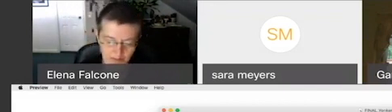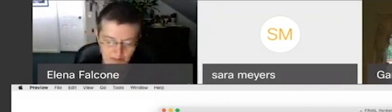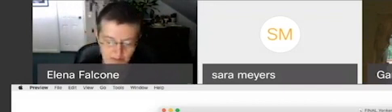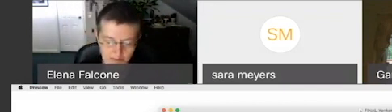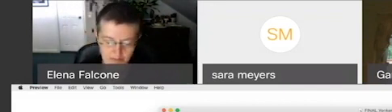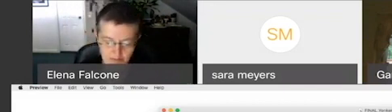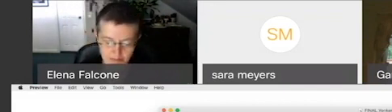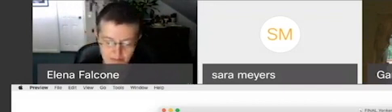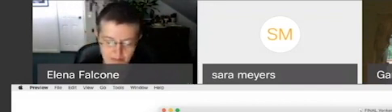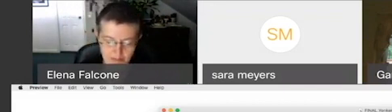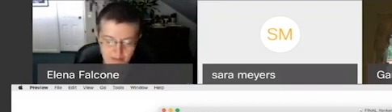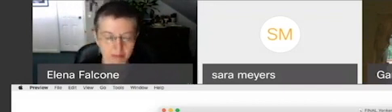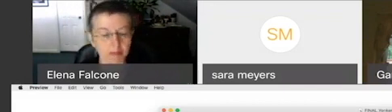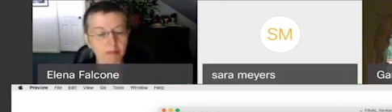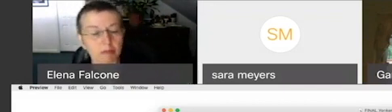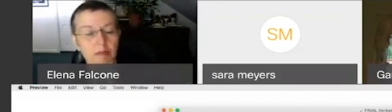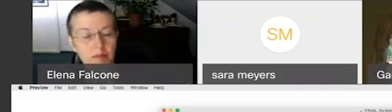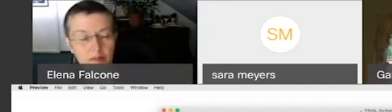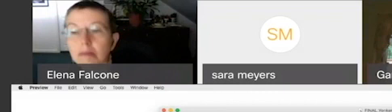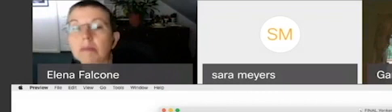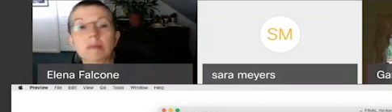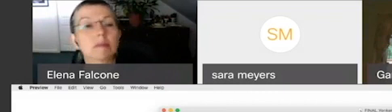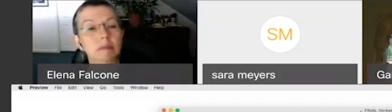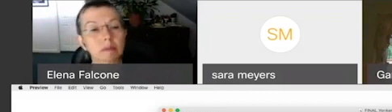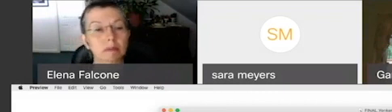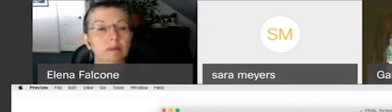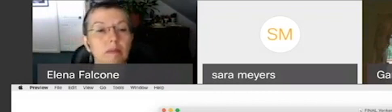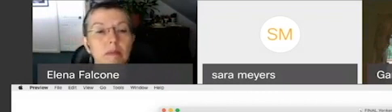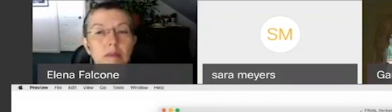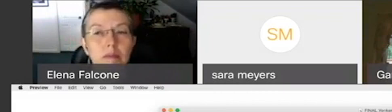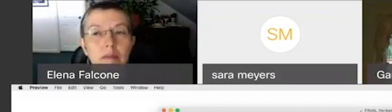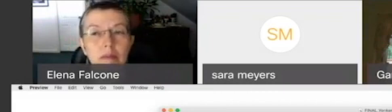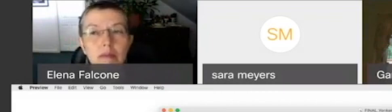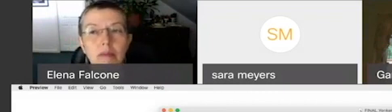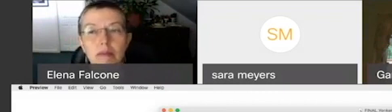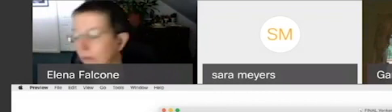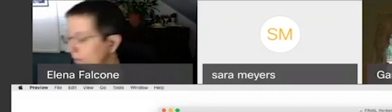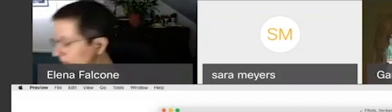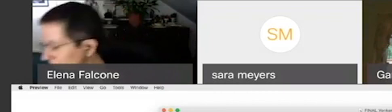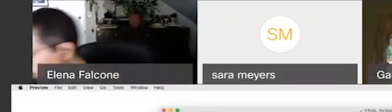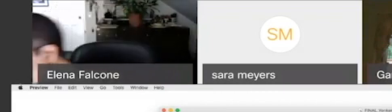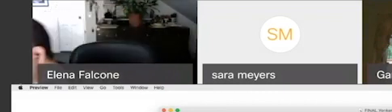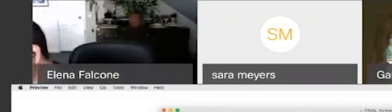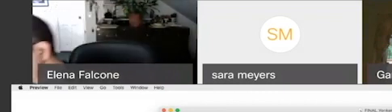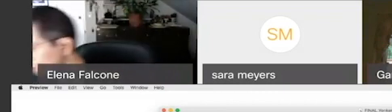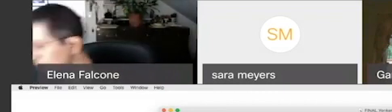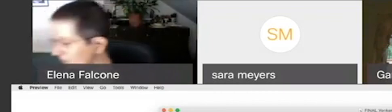Right now it says institutionalization, but if it applies to home care, it would have to apply to a home care situation as well.